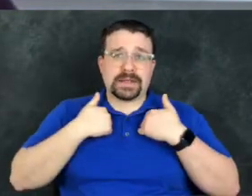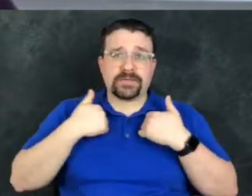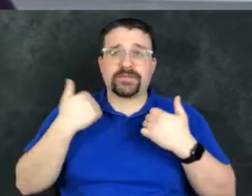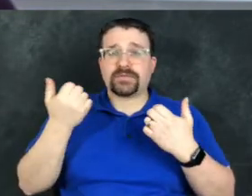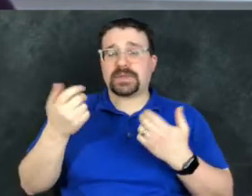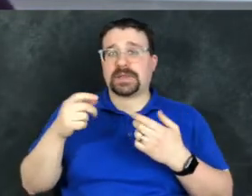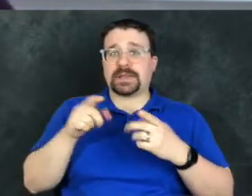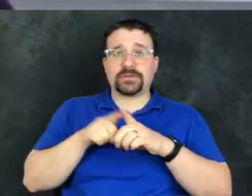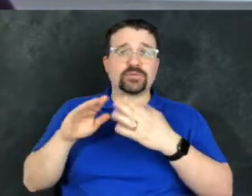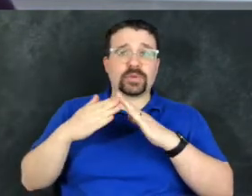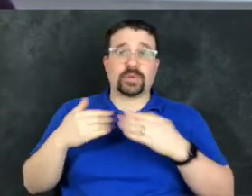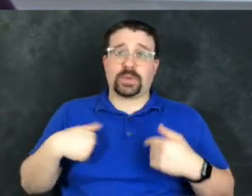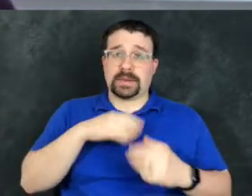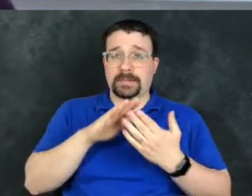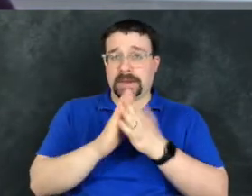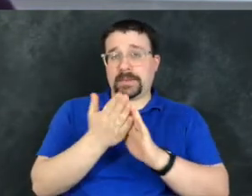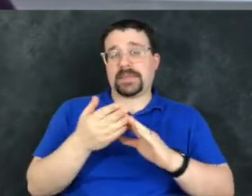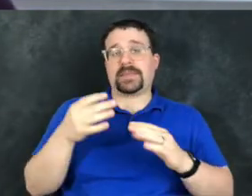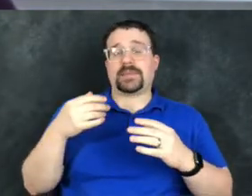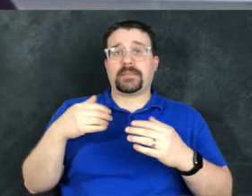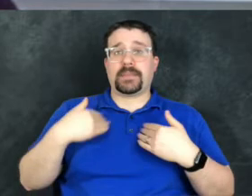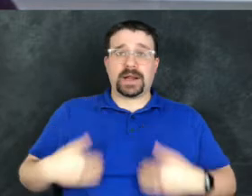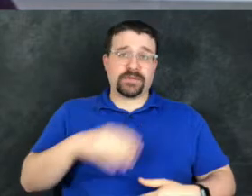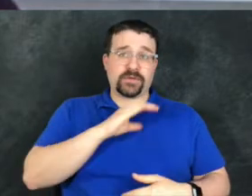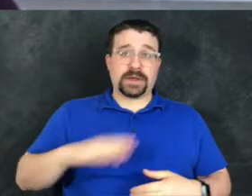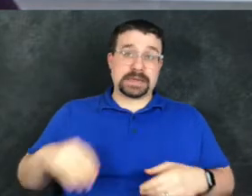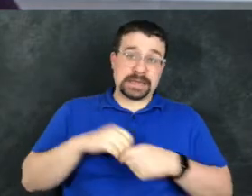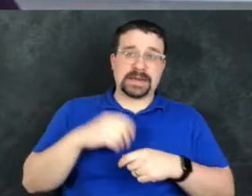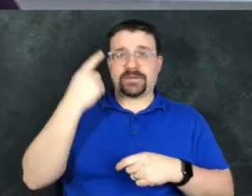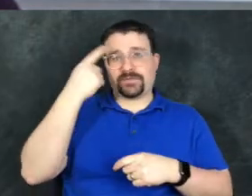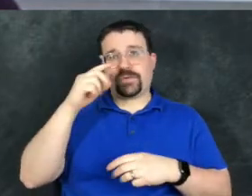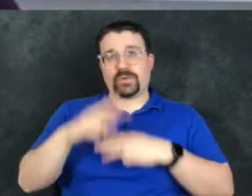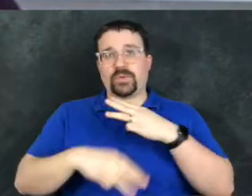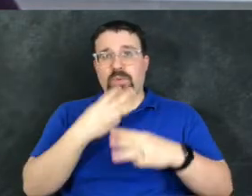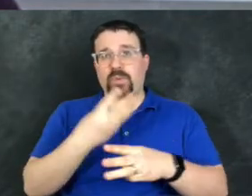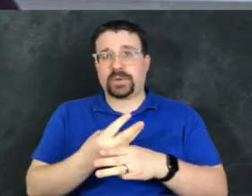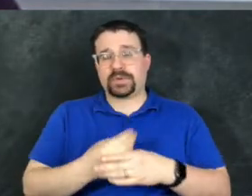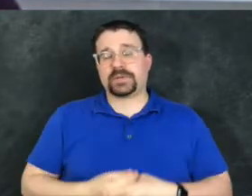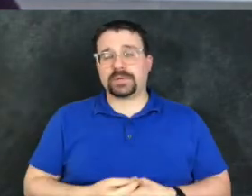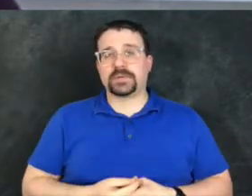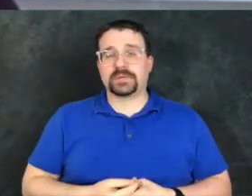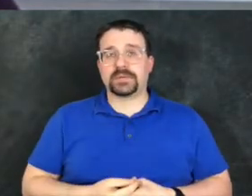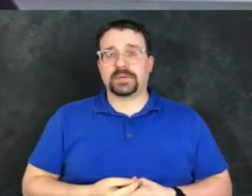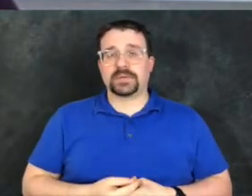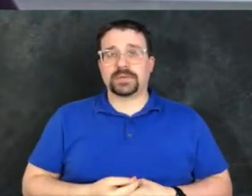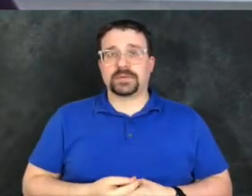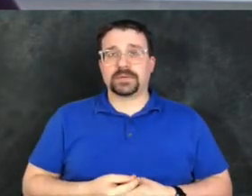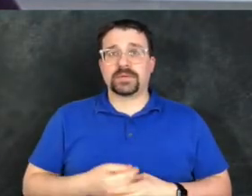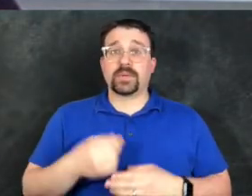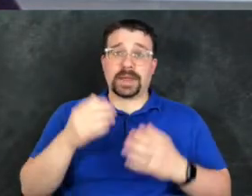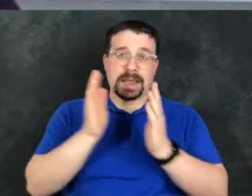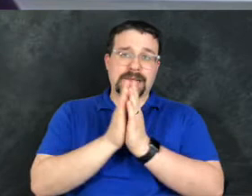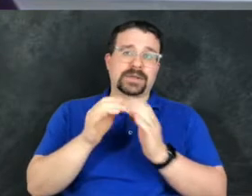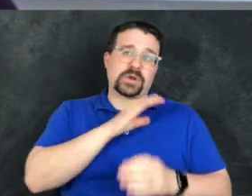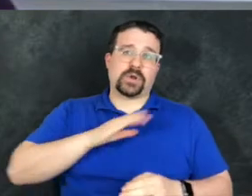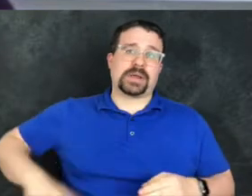life as a community so that we may be the body of Christ in and for the world.